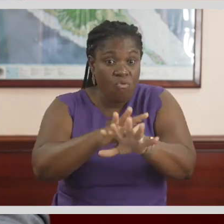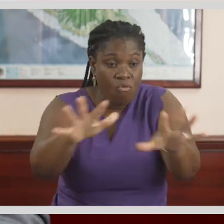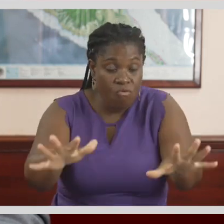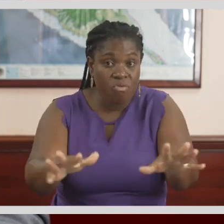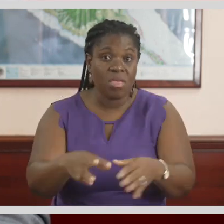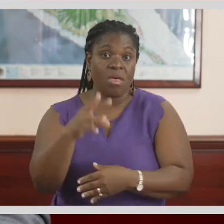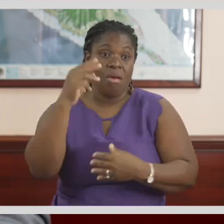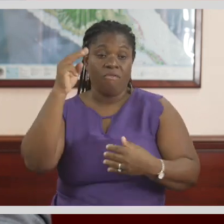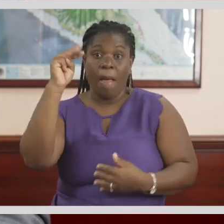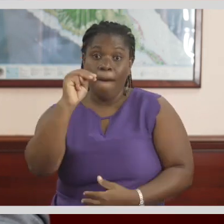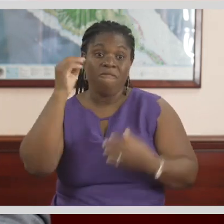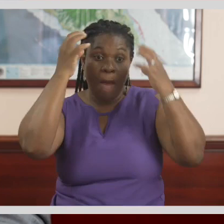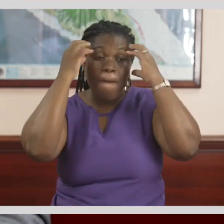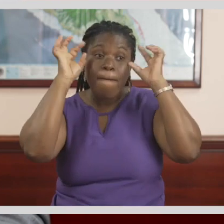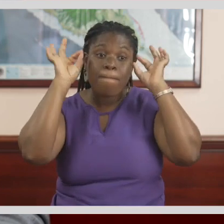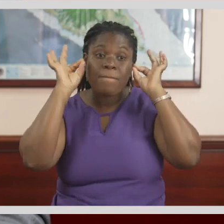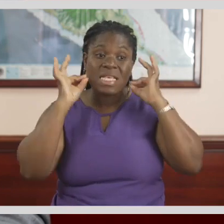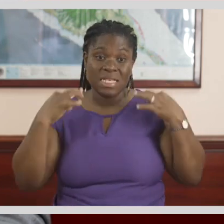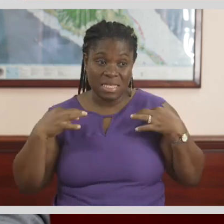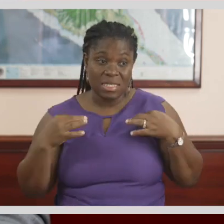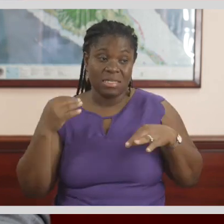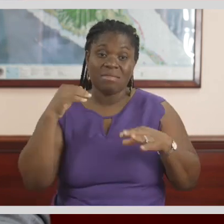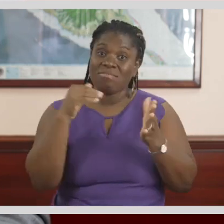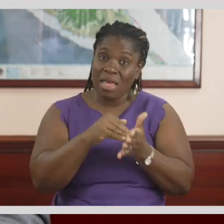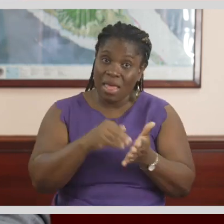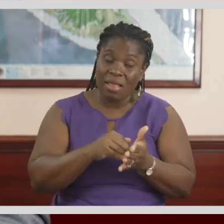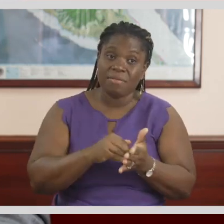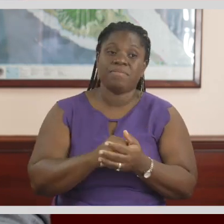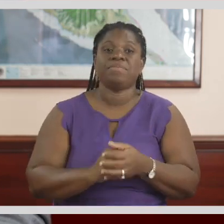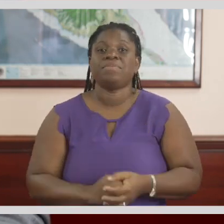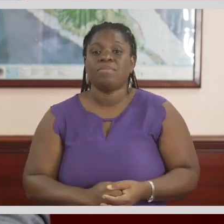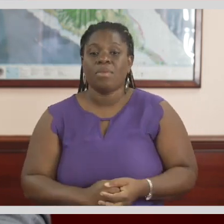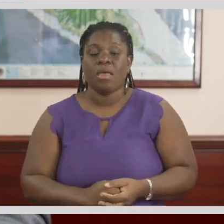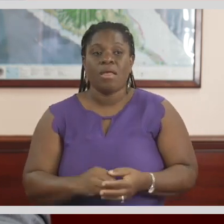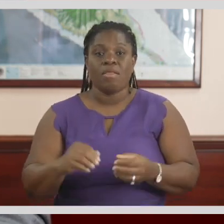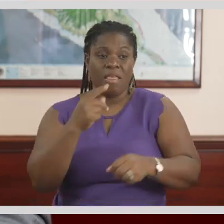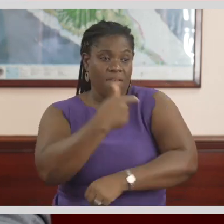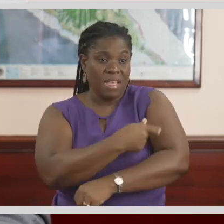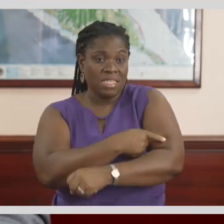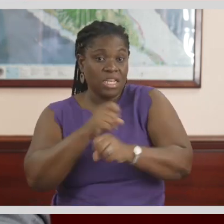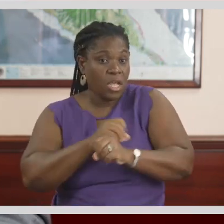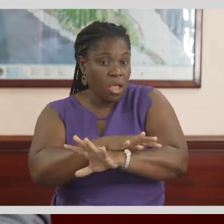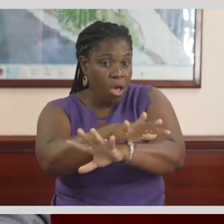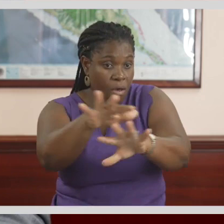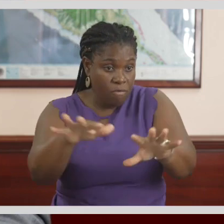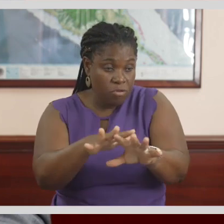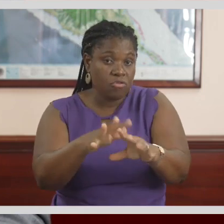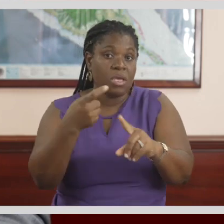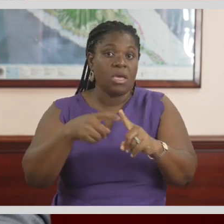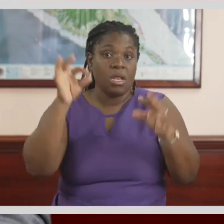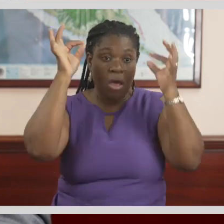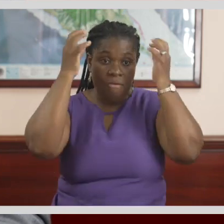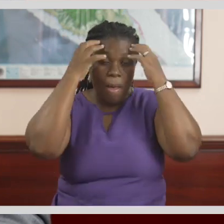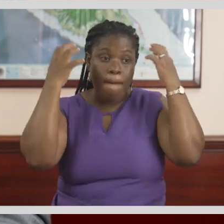declared measles-free in 2016. Between 2020 and 2021, the vaccination coverage rates of